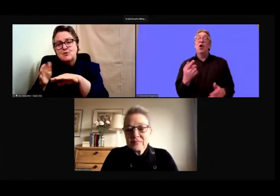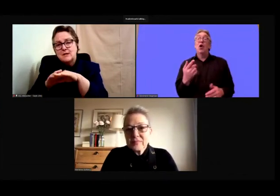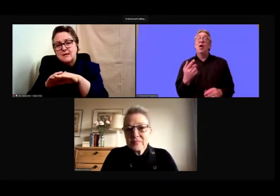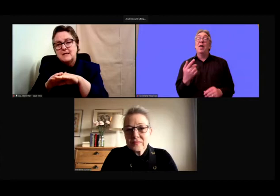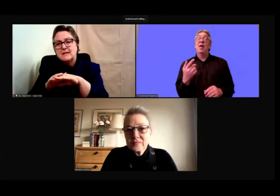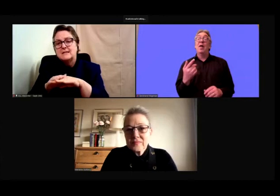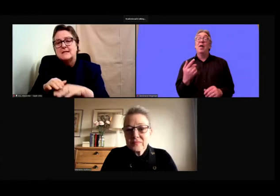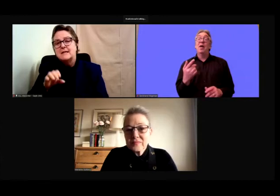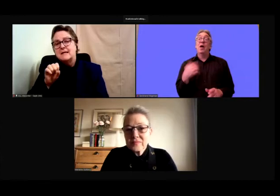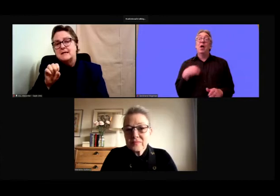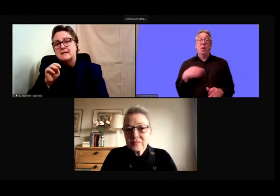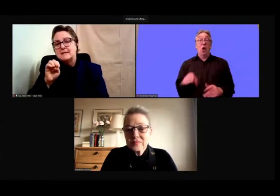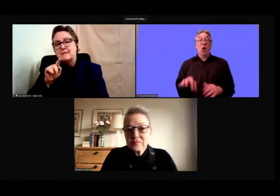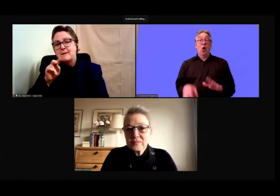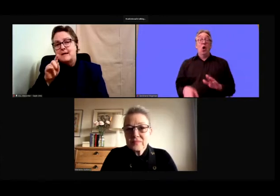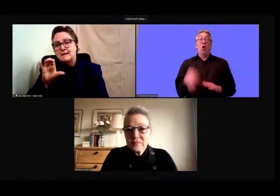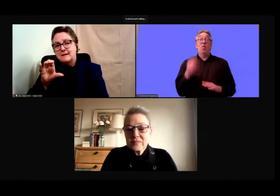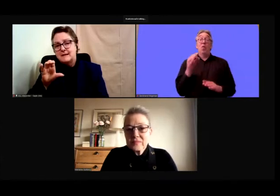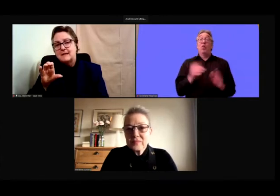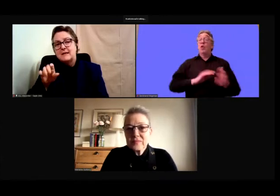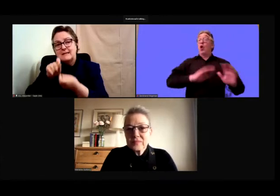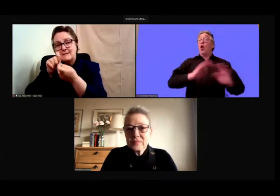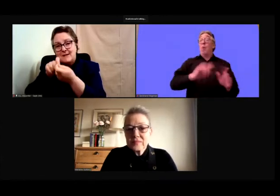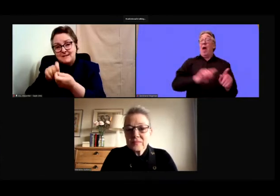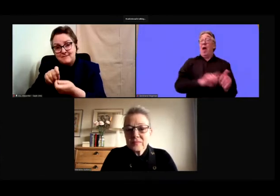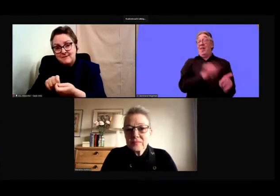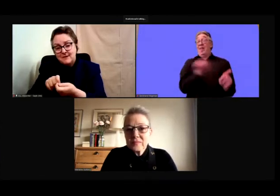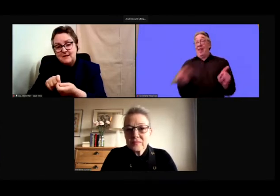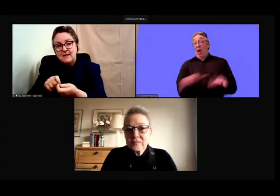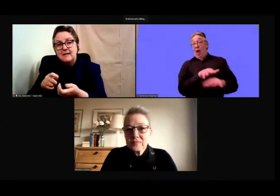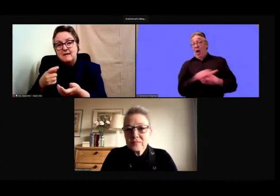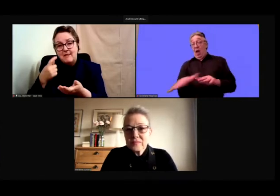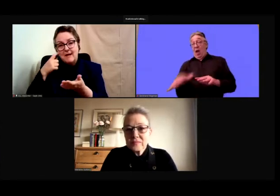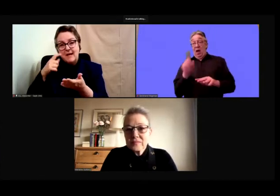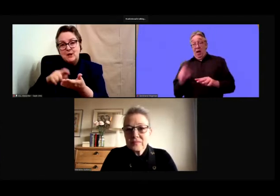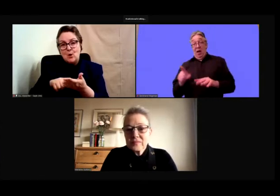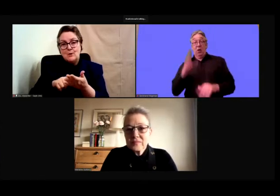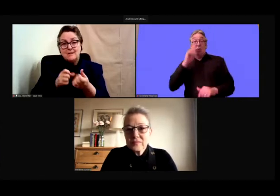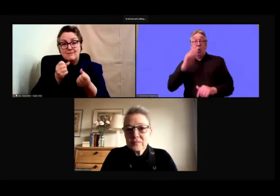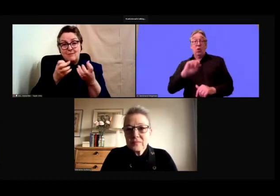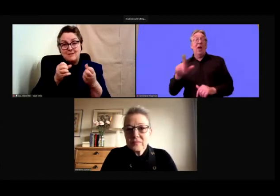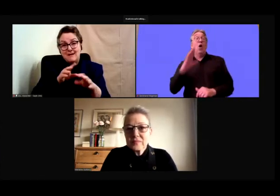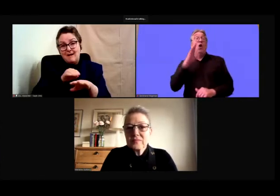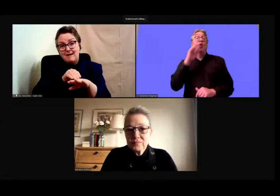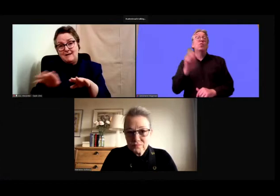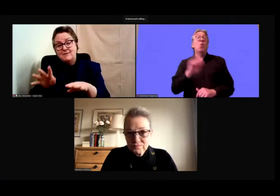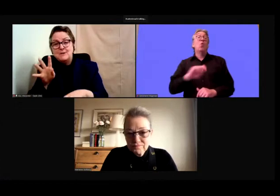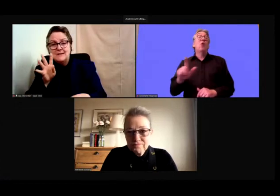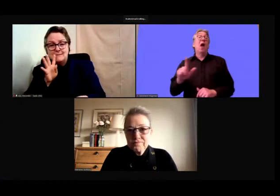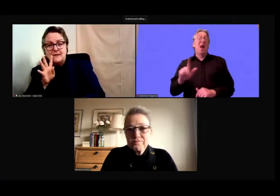that I found from sign to speech, that this could be indeed a modality thing.